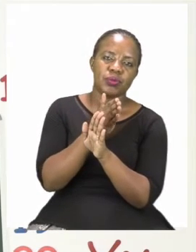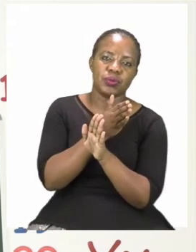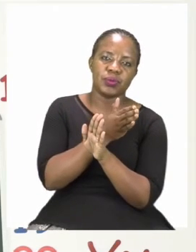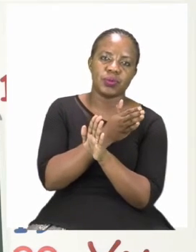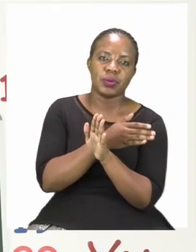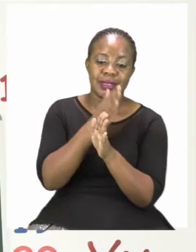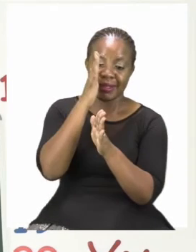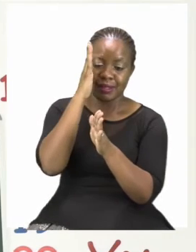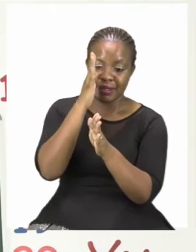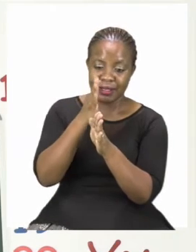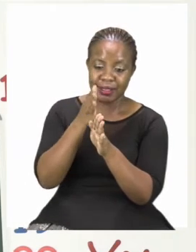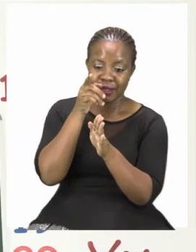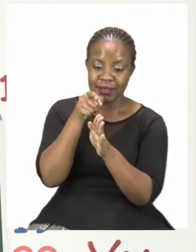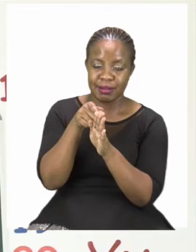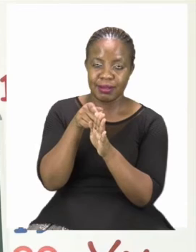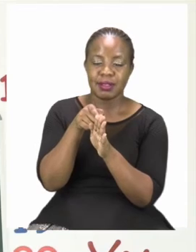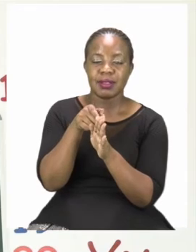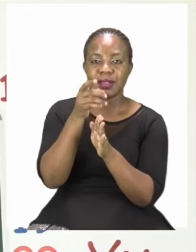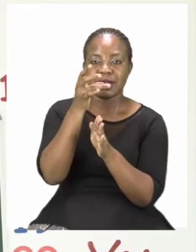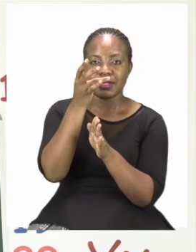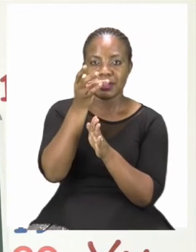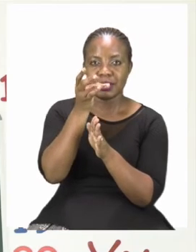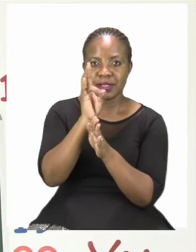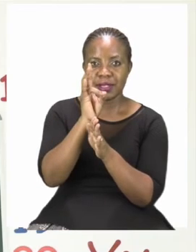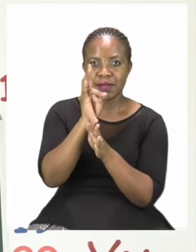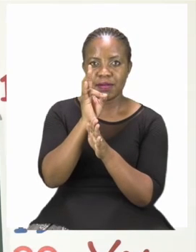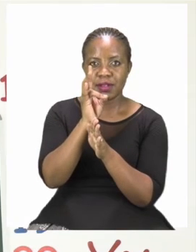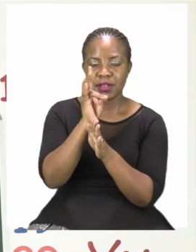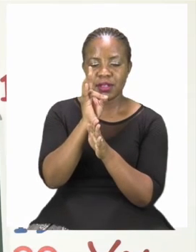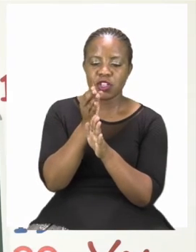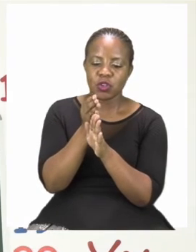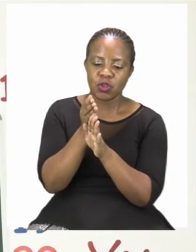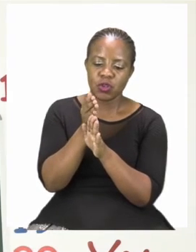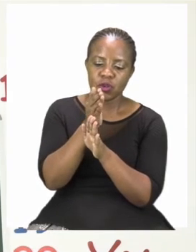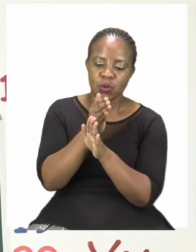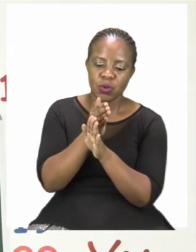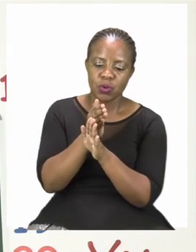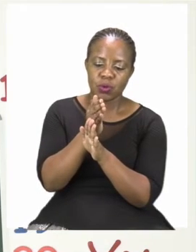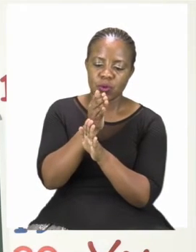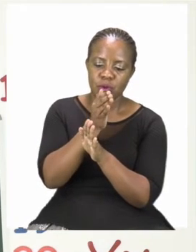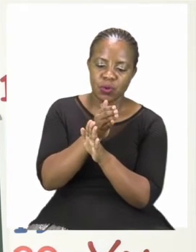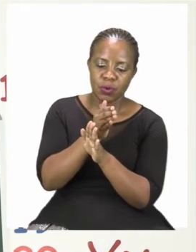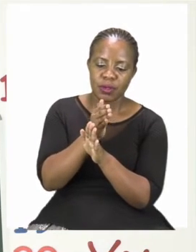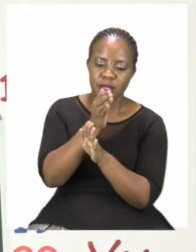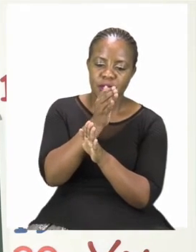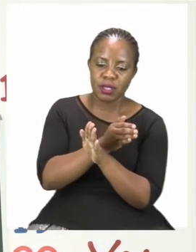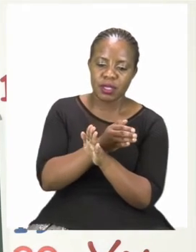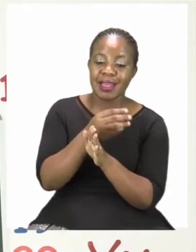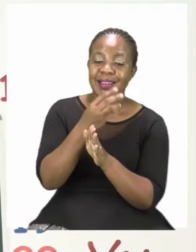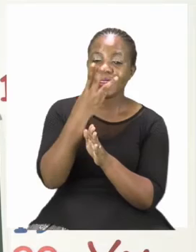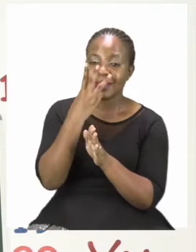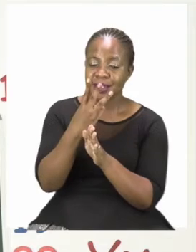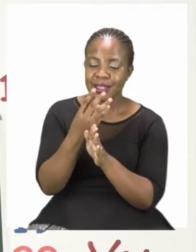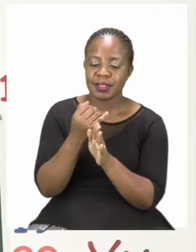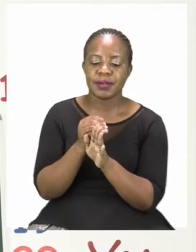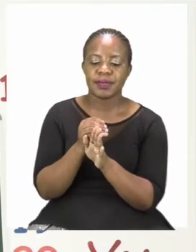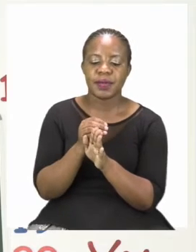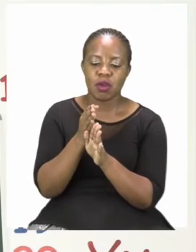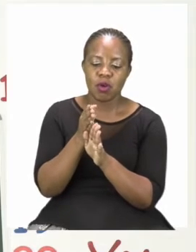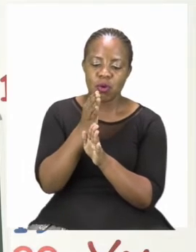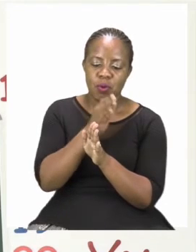hands are dry before you touch anything else. Well done. I wonder though, I have not seen our